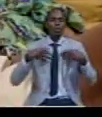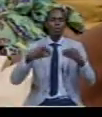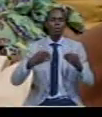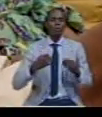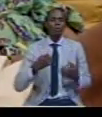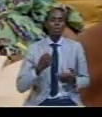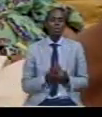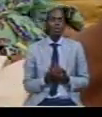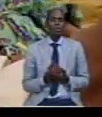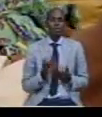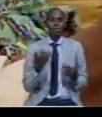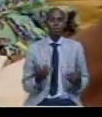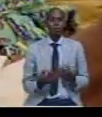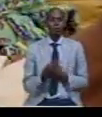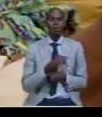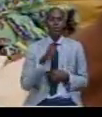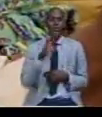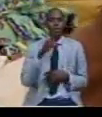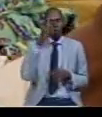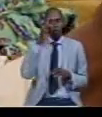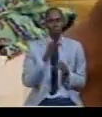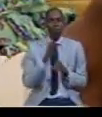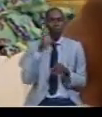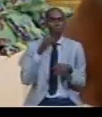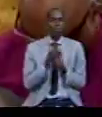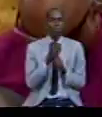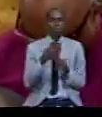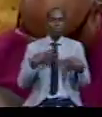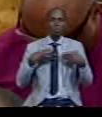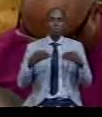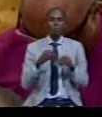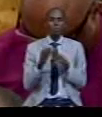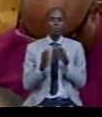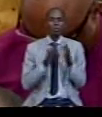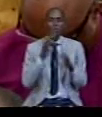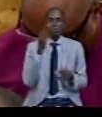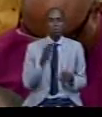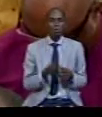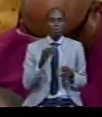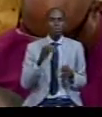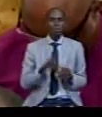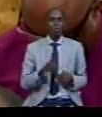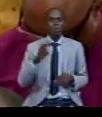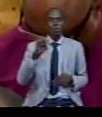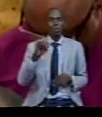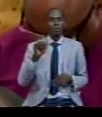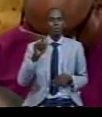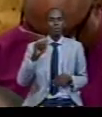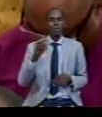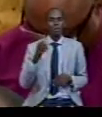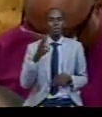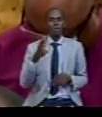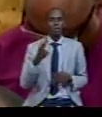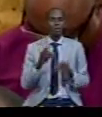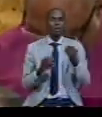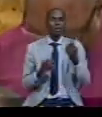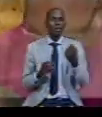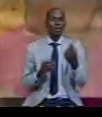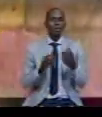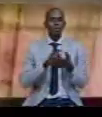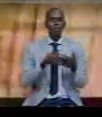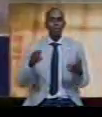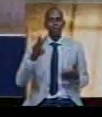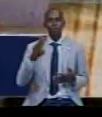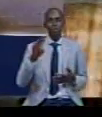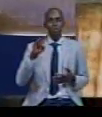whole. Today, your faith will make you whole. In Matthew chapter 11, reading from verse 2.